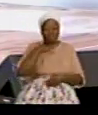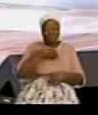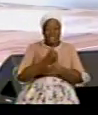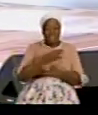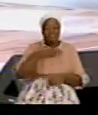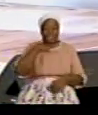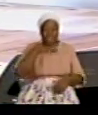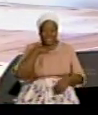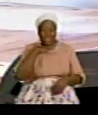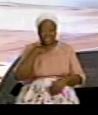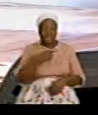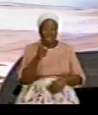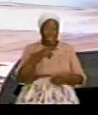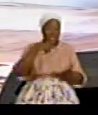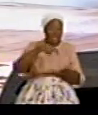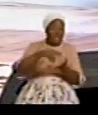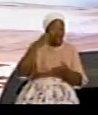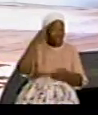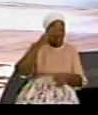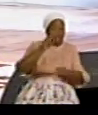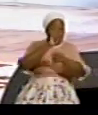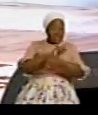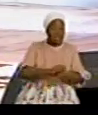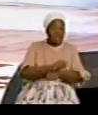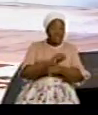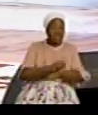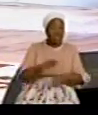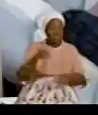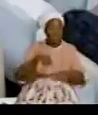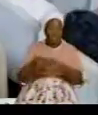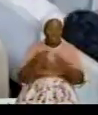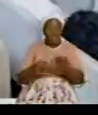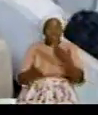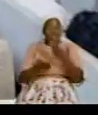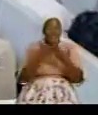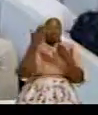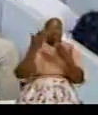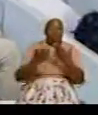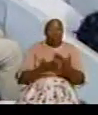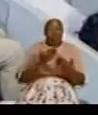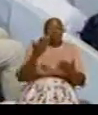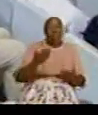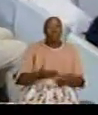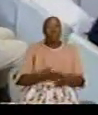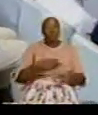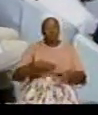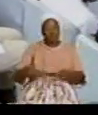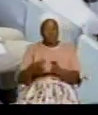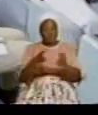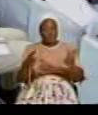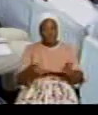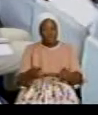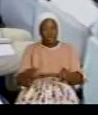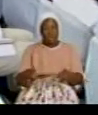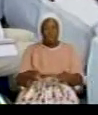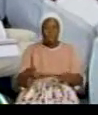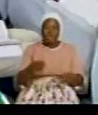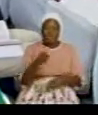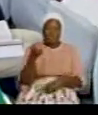standing for a tradition in an inflexible manner. They were like